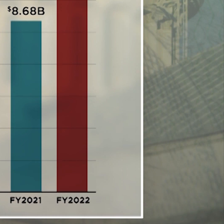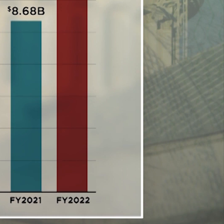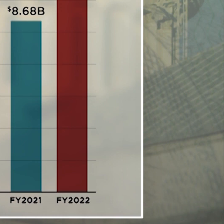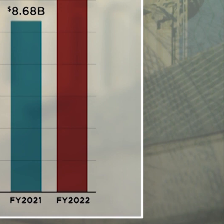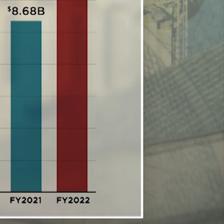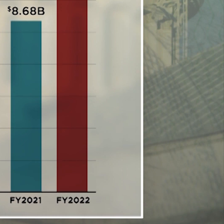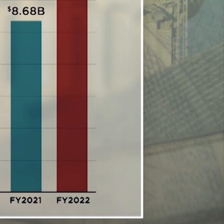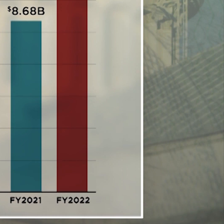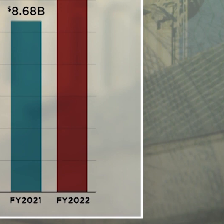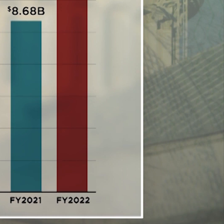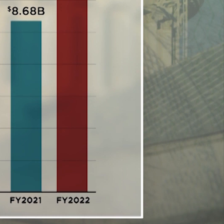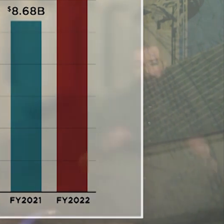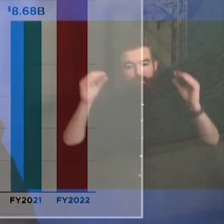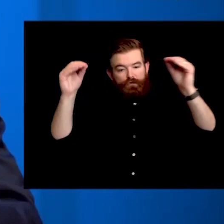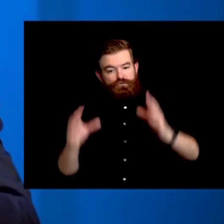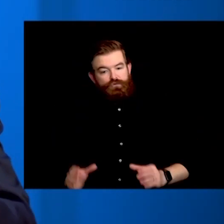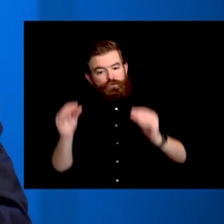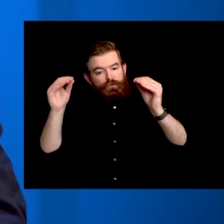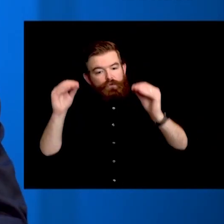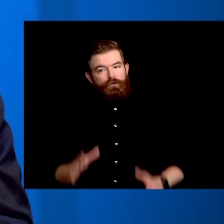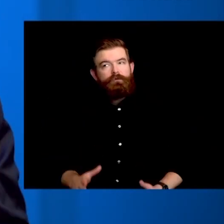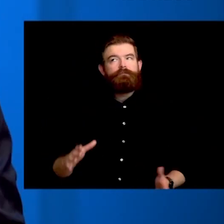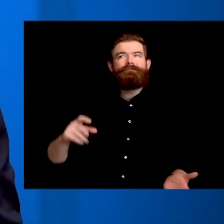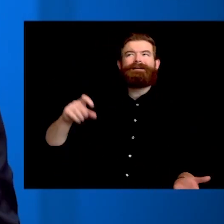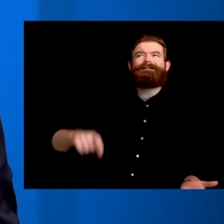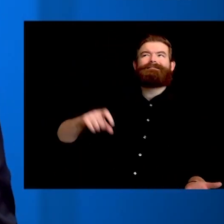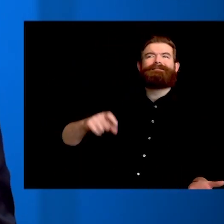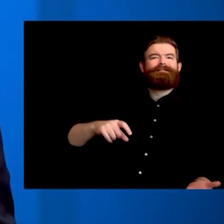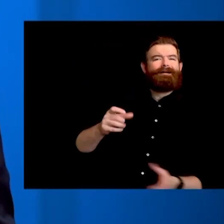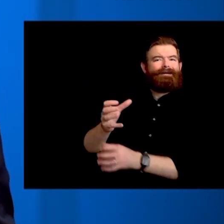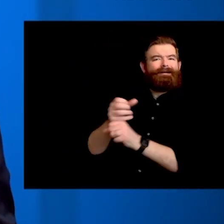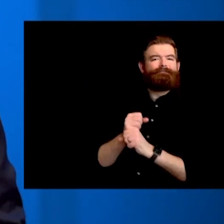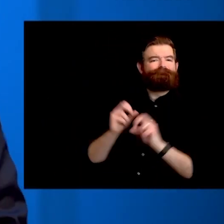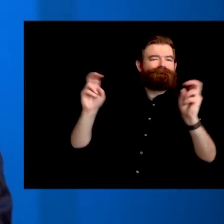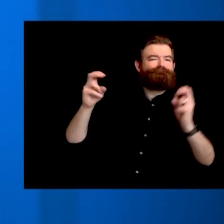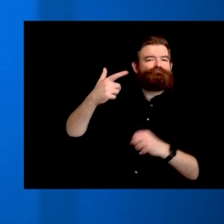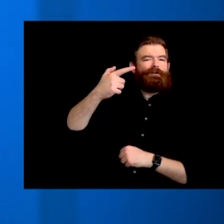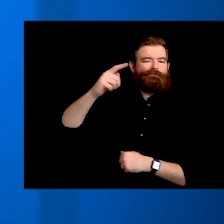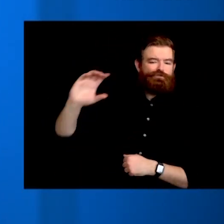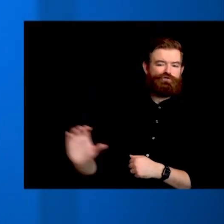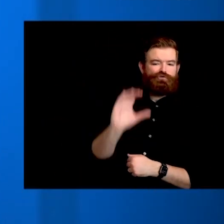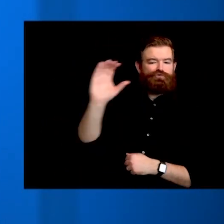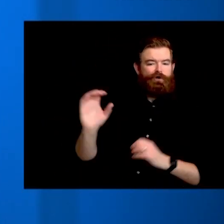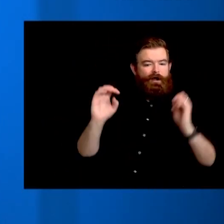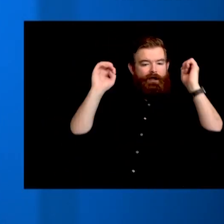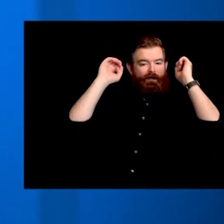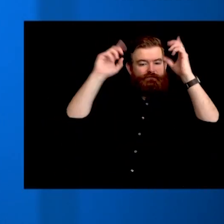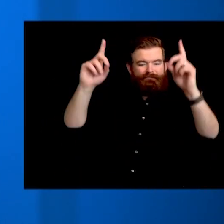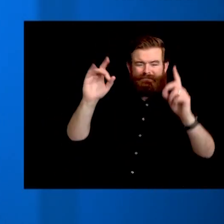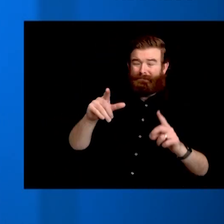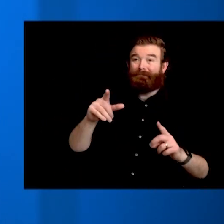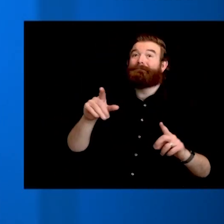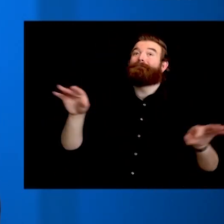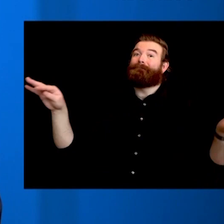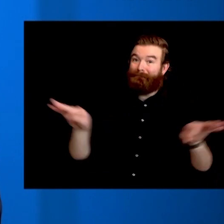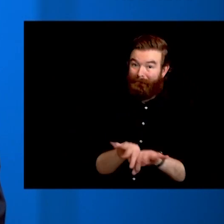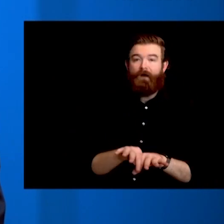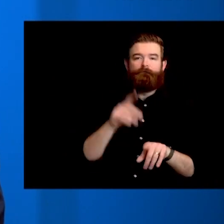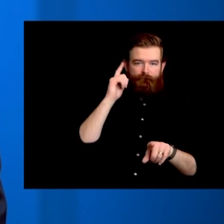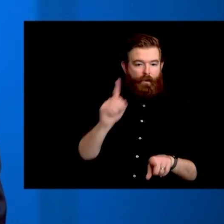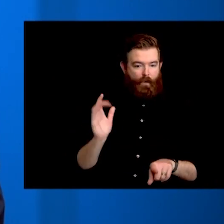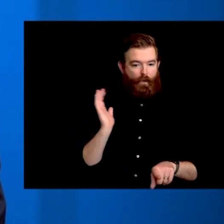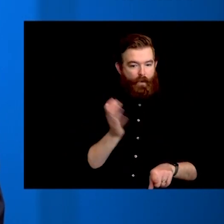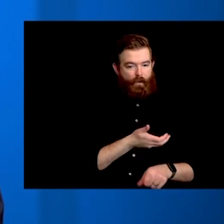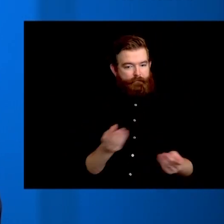holding that funding flat last year. Every dollar in new state funding is a dollar that doesn't have to be placed on the shoulders of